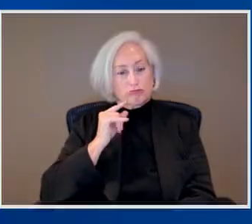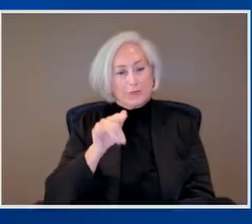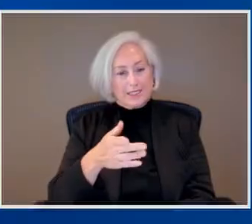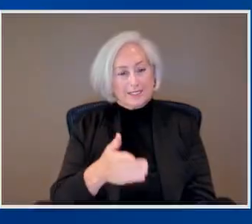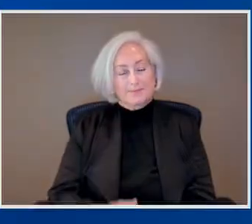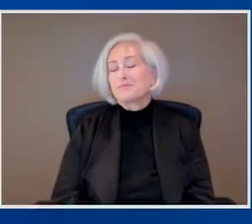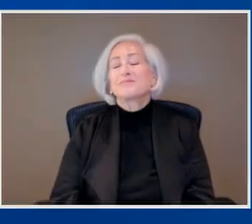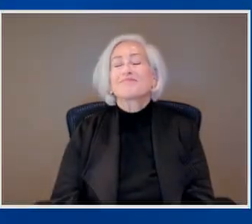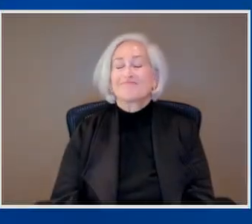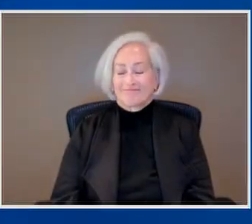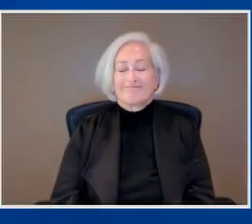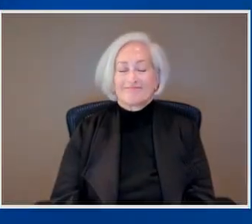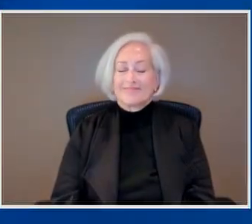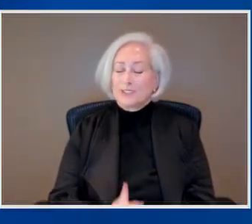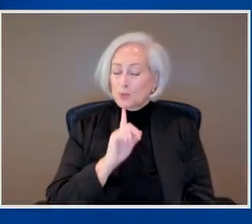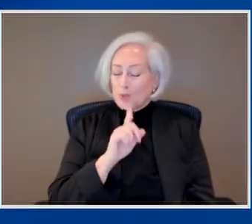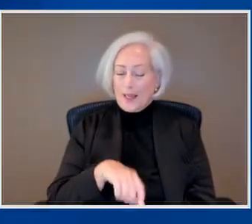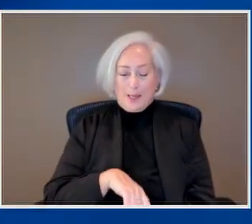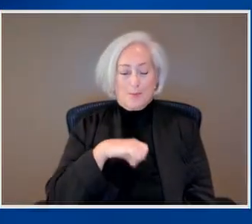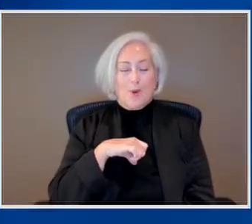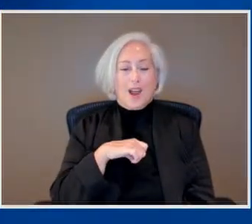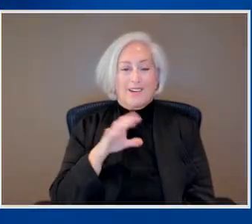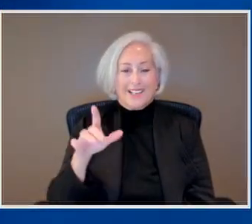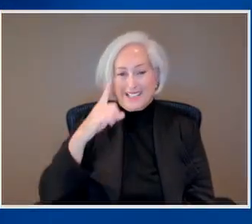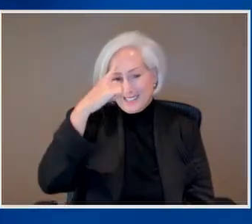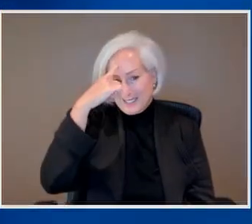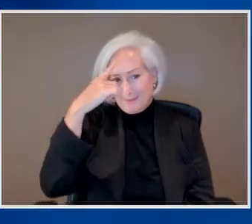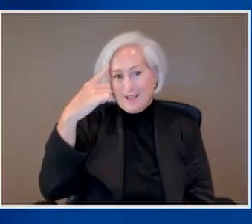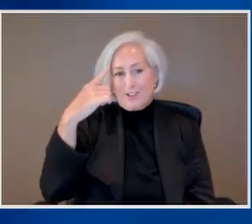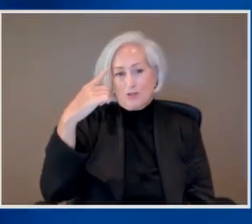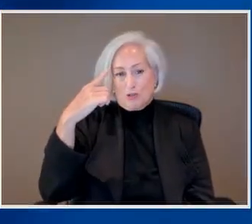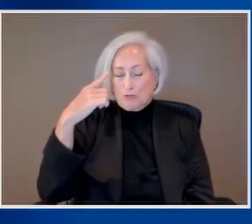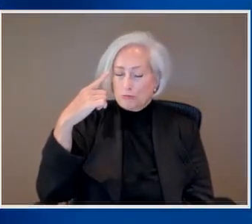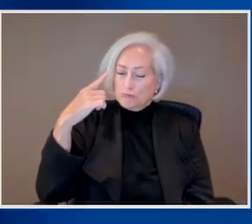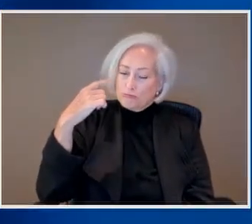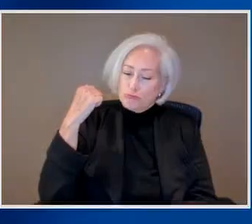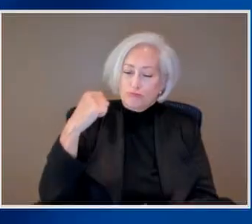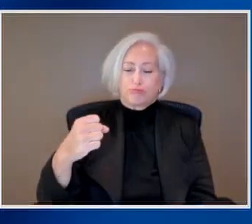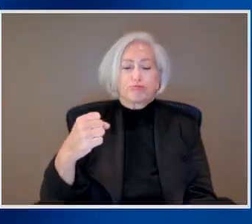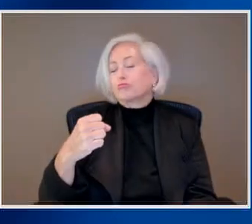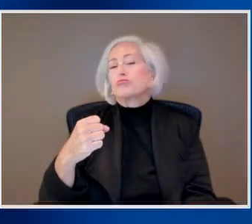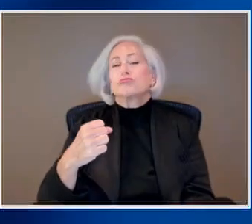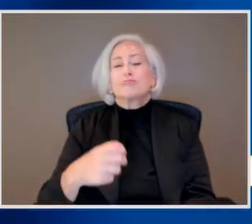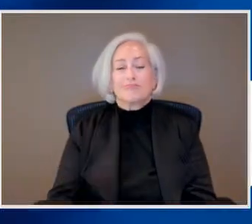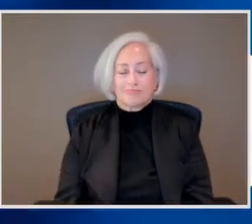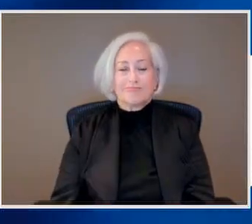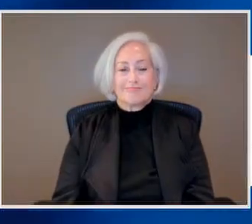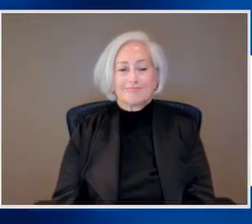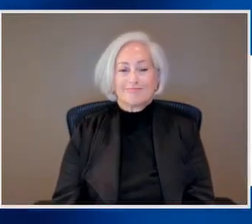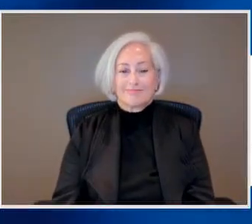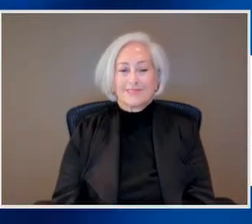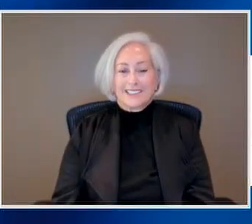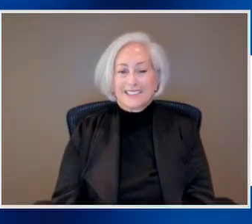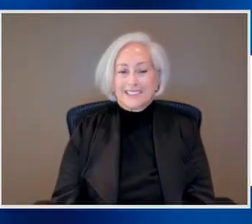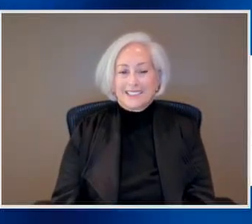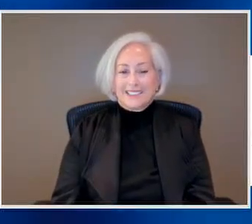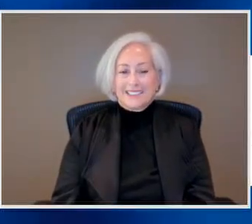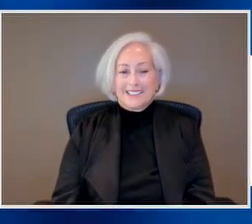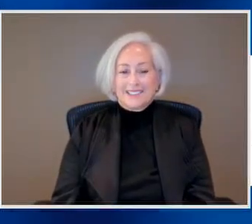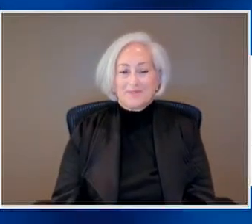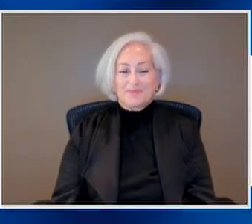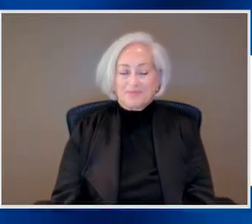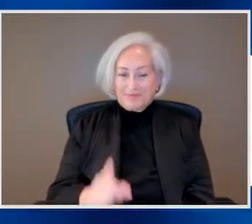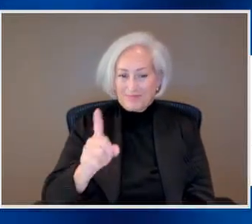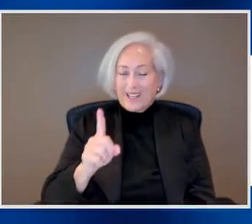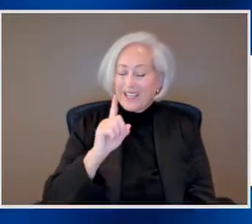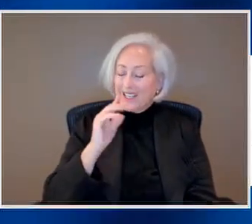So proud. Again, it's just his mental, it was all mental there for a long time, and he definitely went